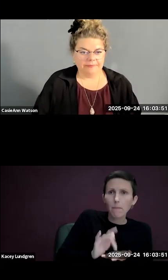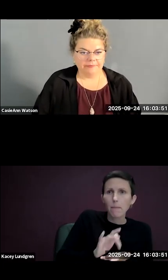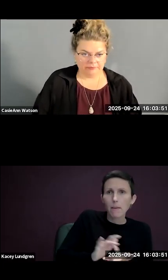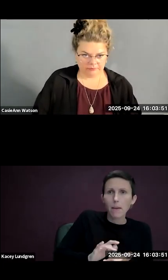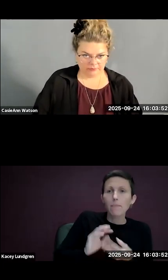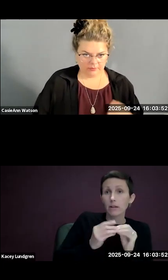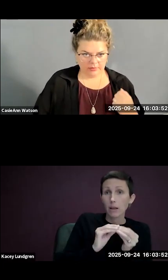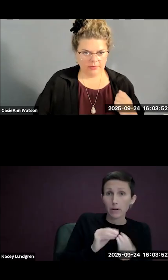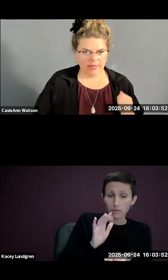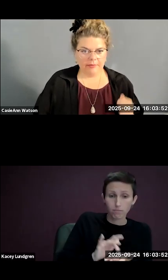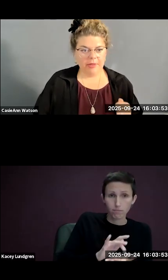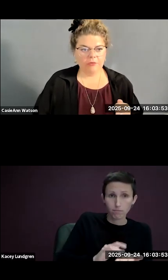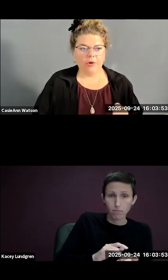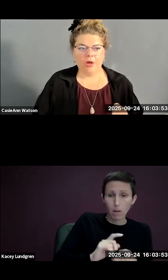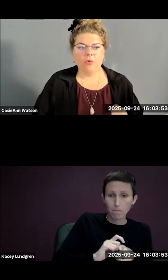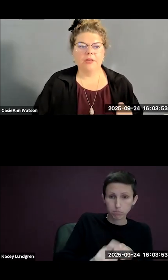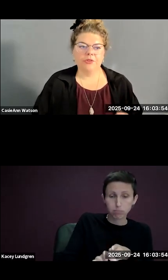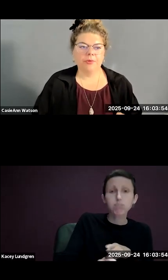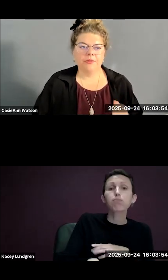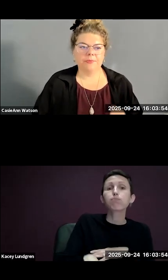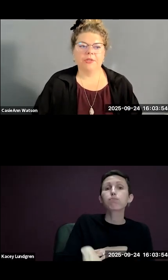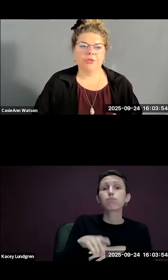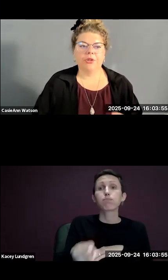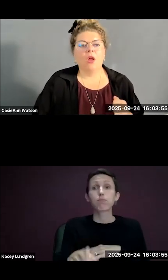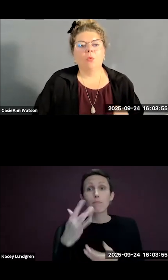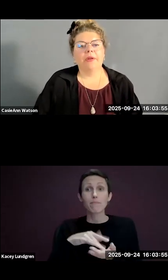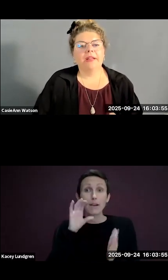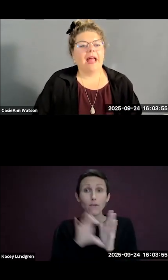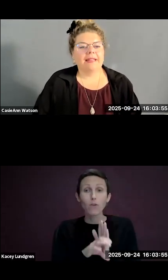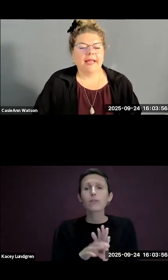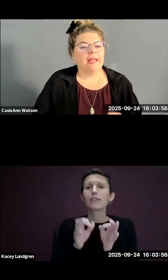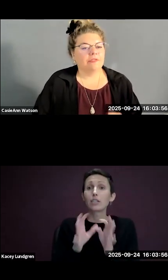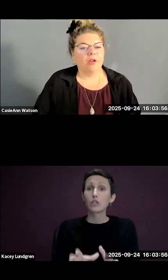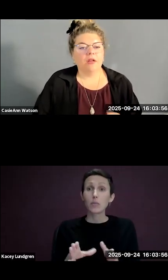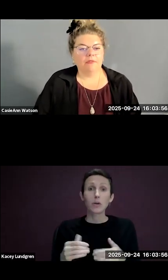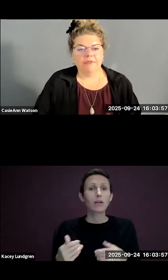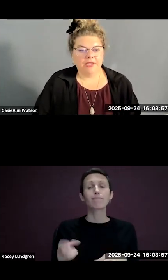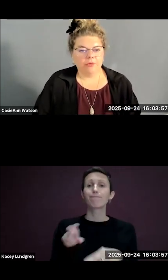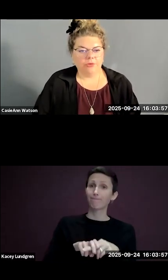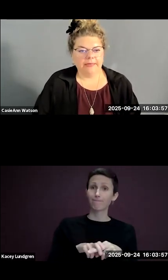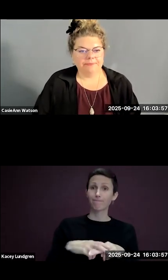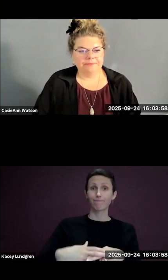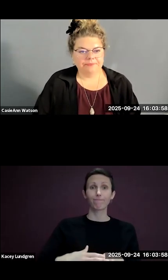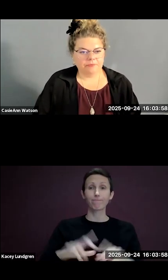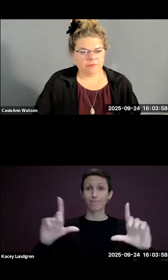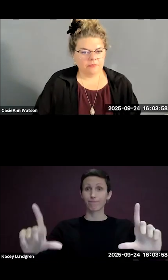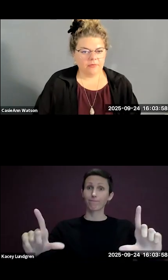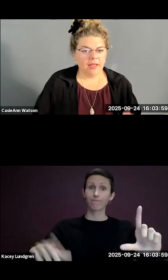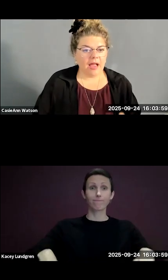on the screen. In the middle photo, the interpreter is pictured wearing a headset in front of a video